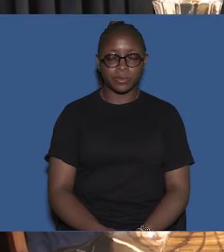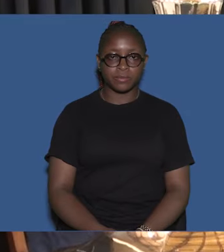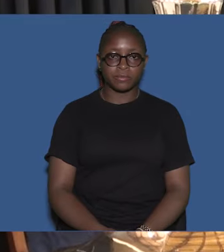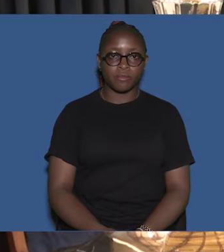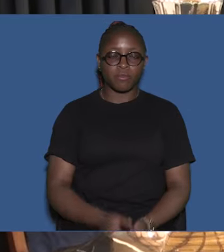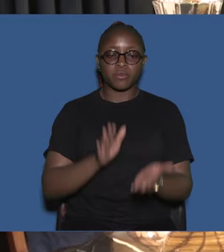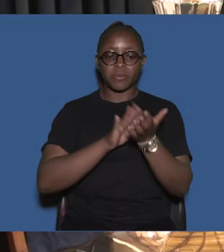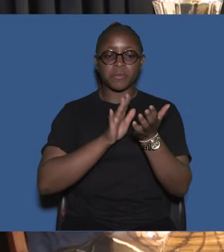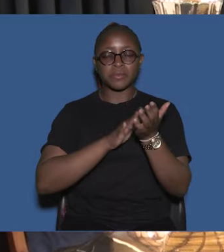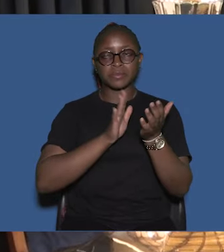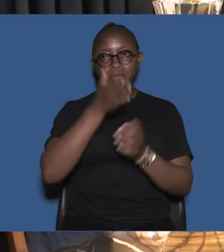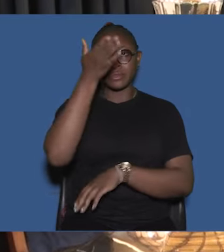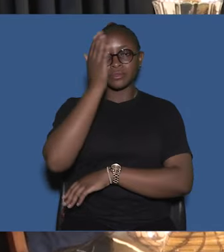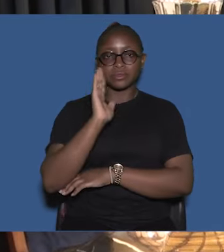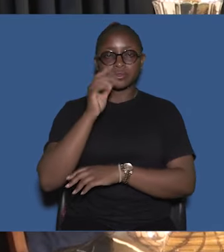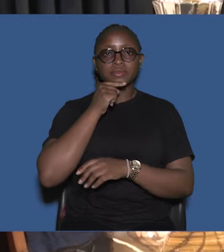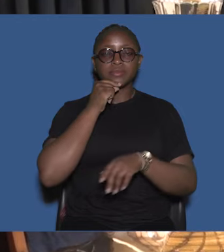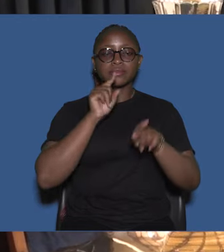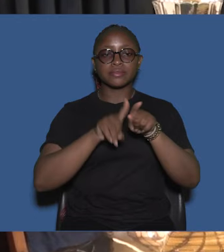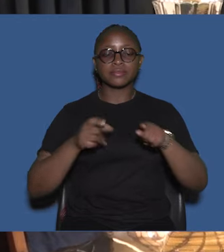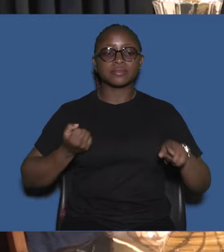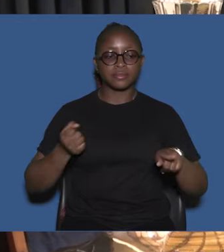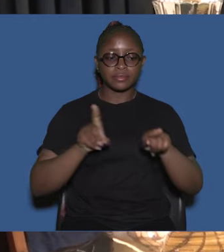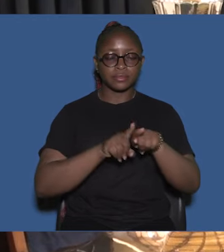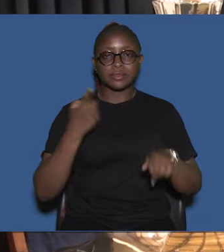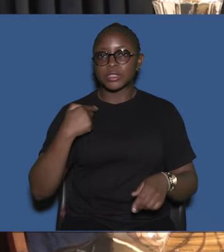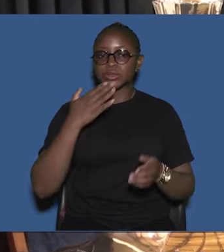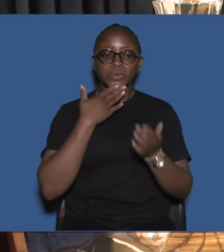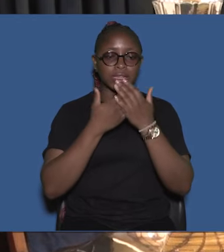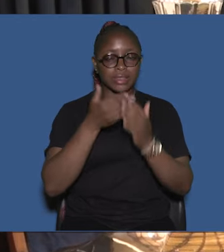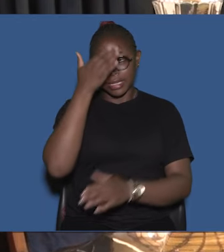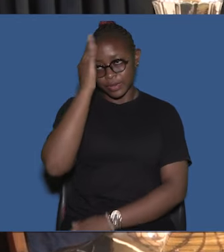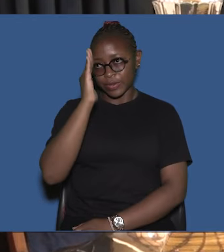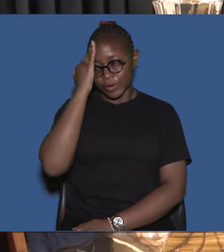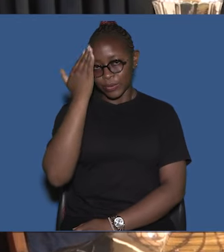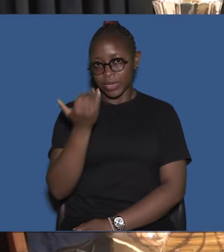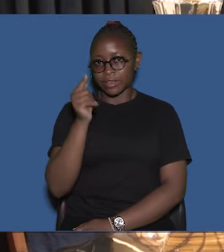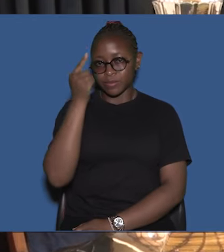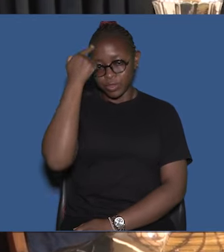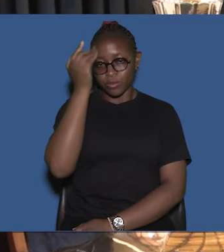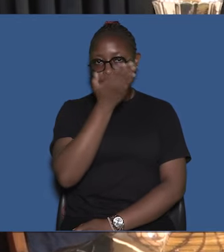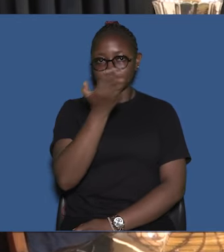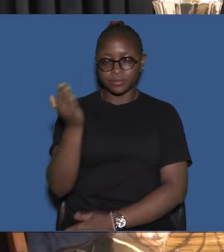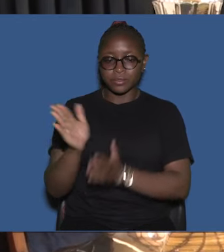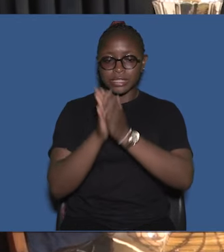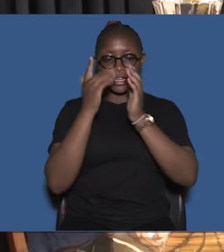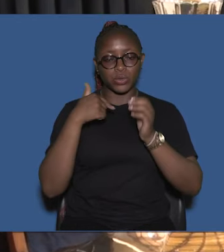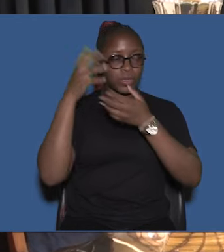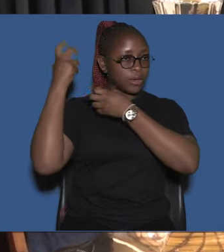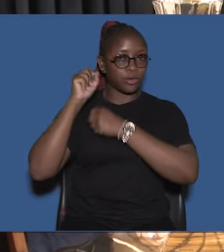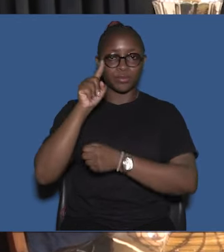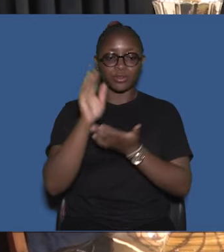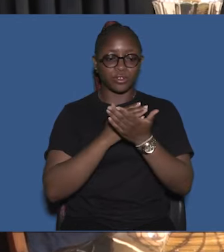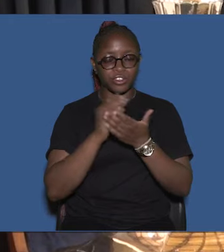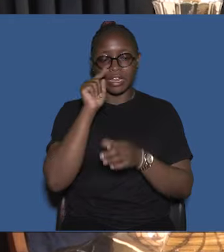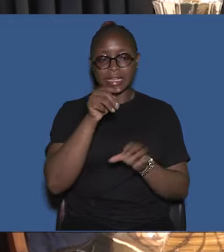praise God, brethren. We thank God for you. And it's our prayer that you will share this link